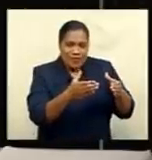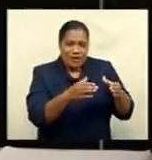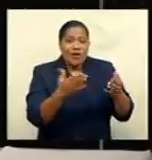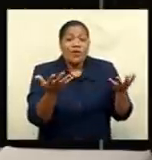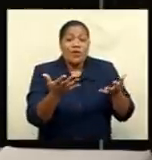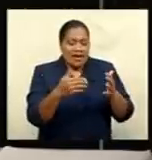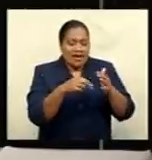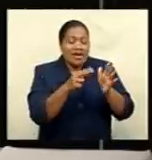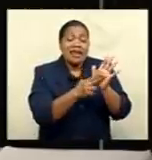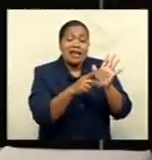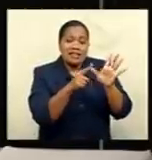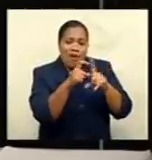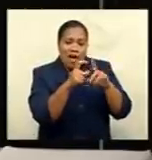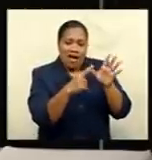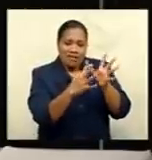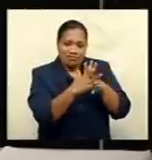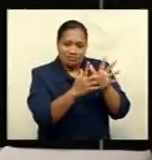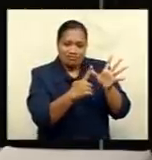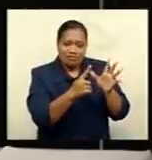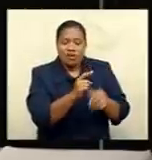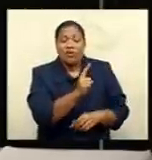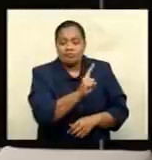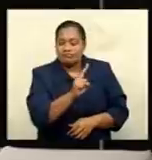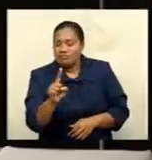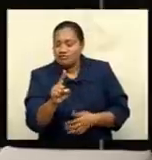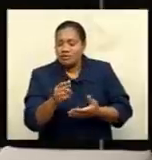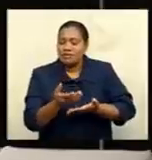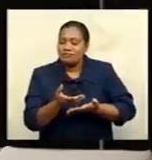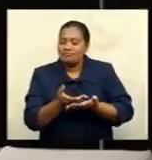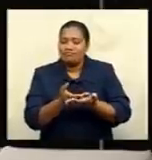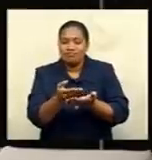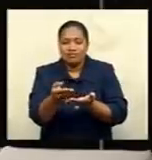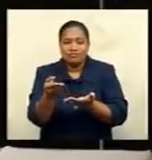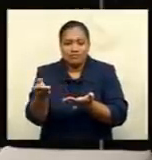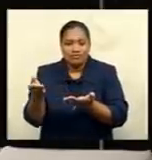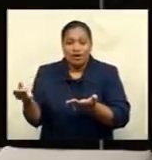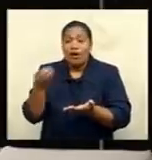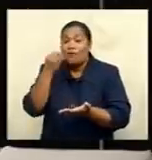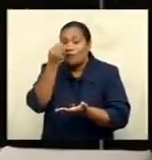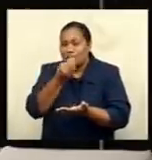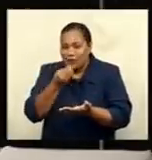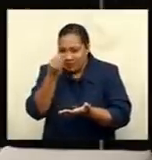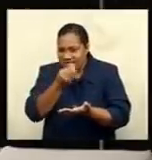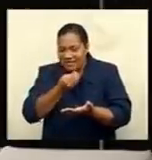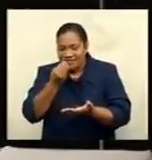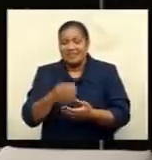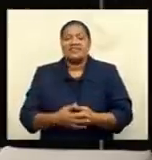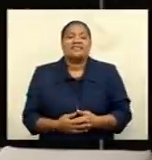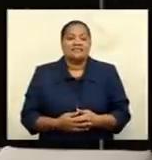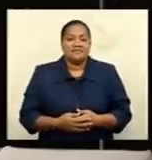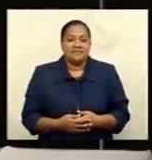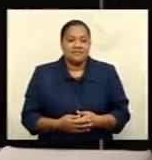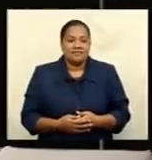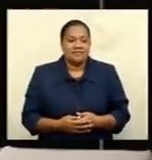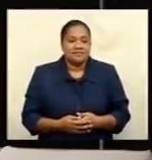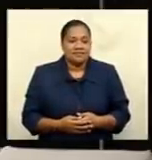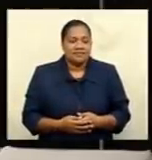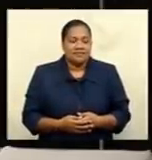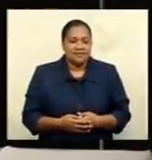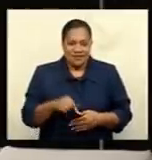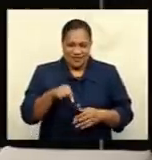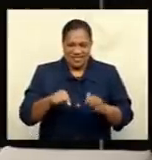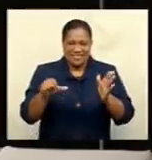Nandawa stepped in to assist by distributing food packs and other essentials needed to every household during these trying